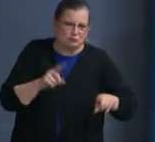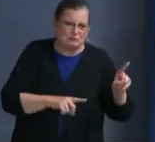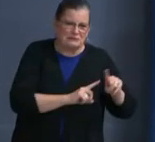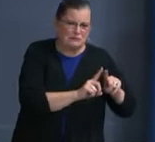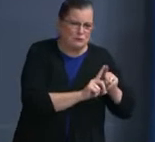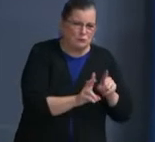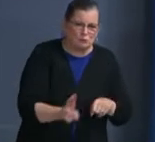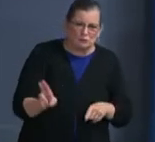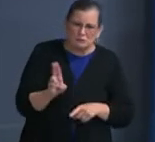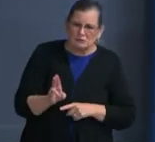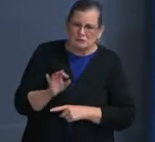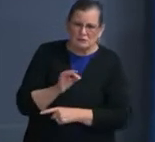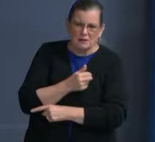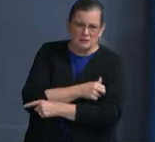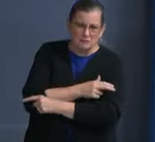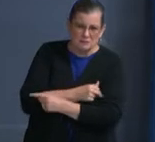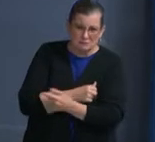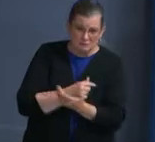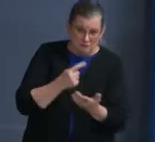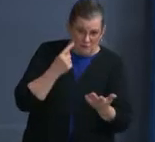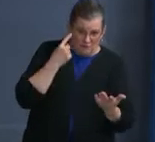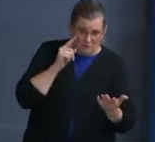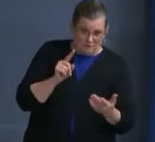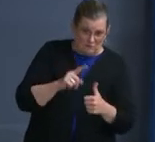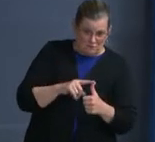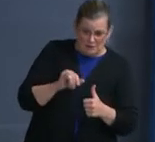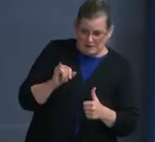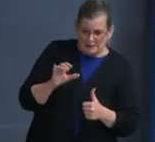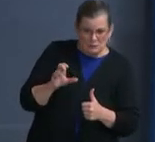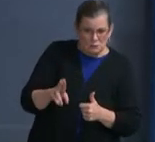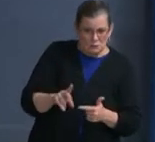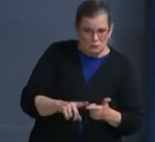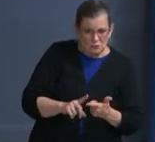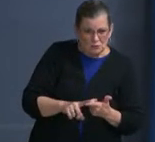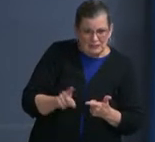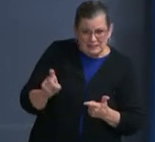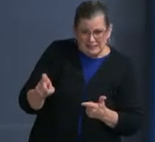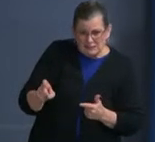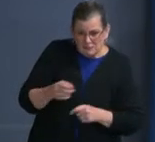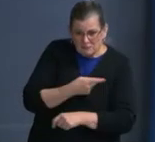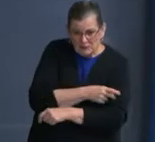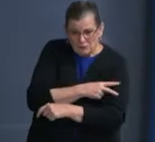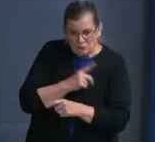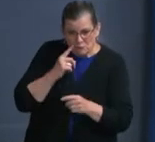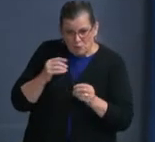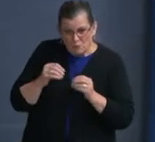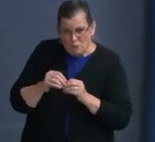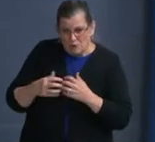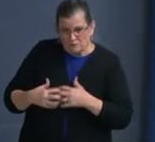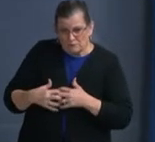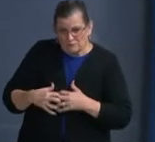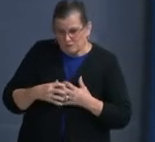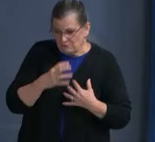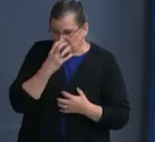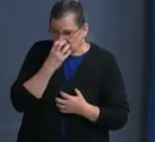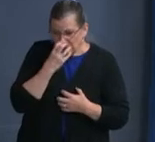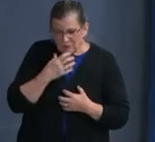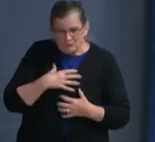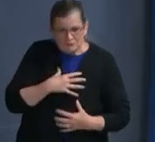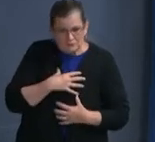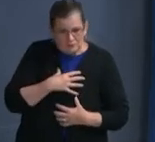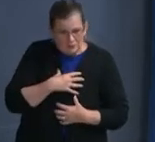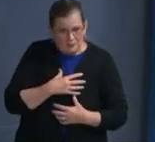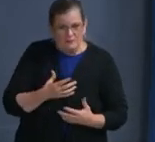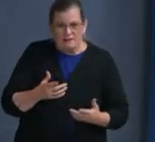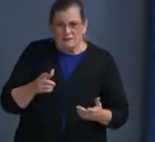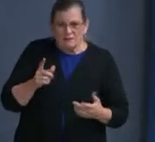care units for ICU units if we needed to have more patients on ventilators. They did a full, basement